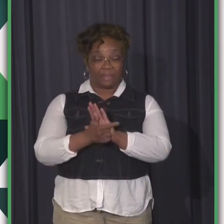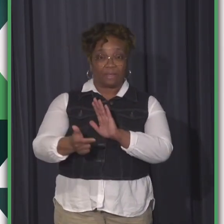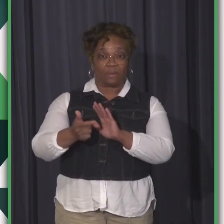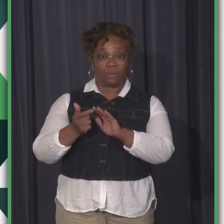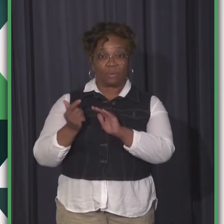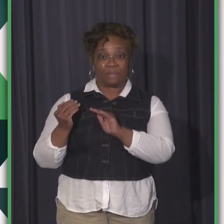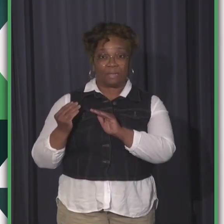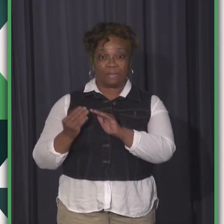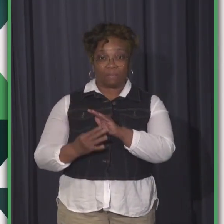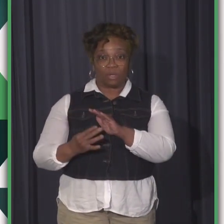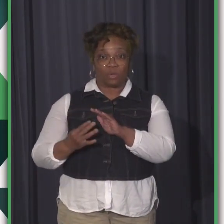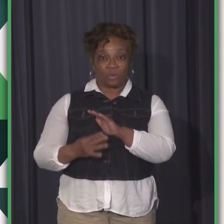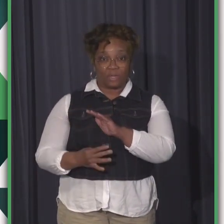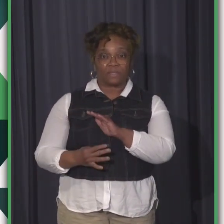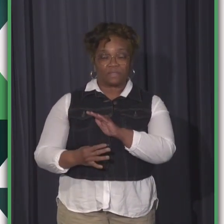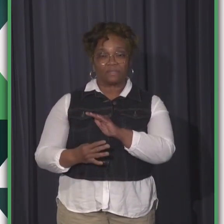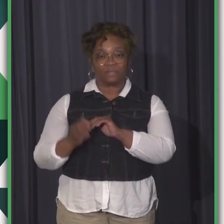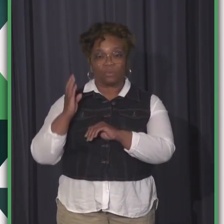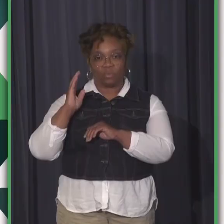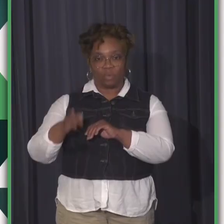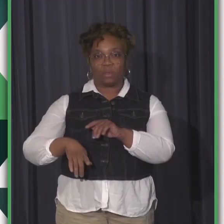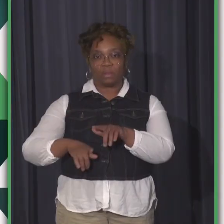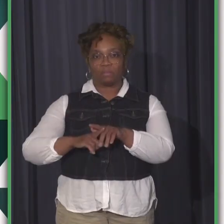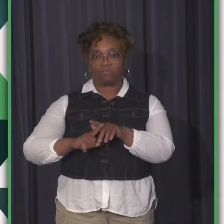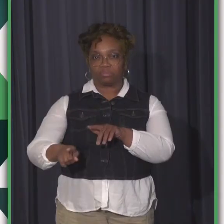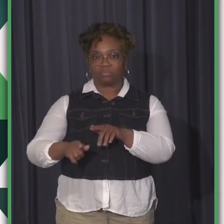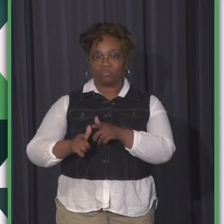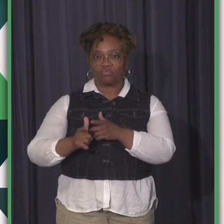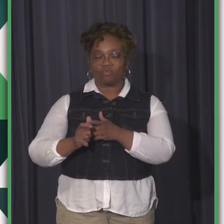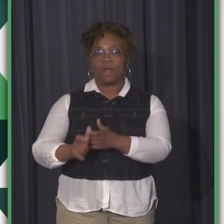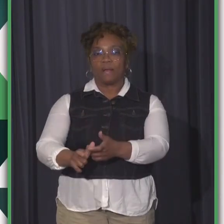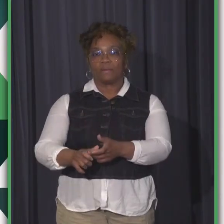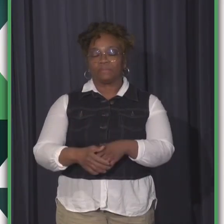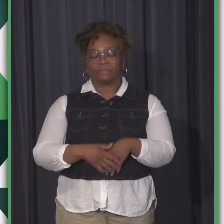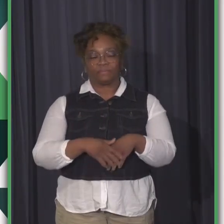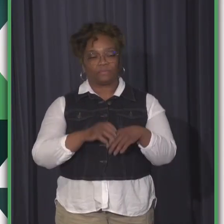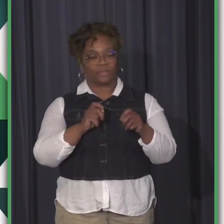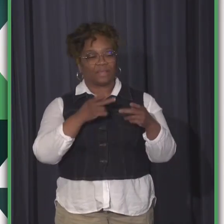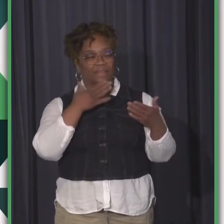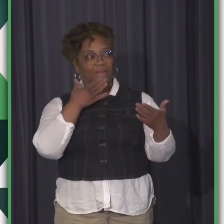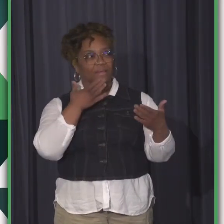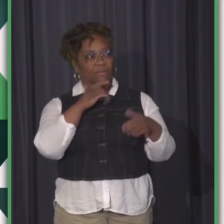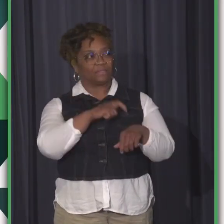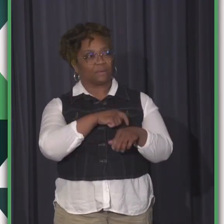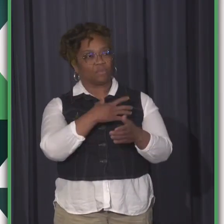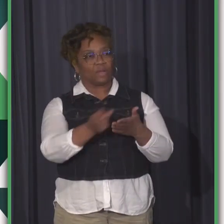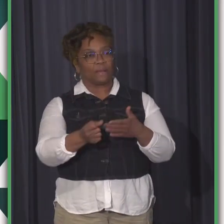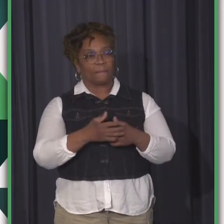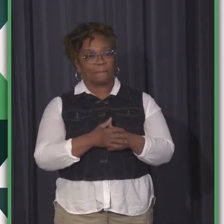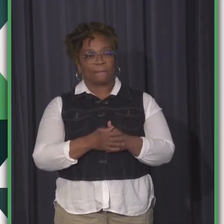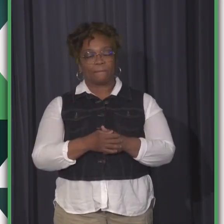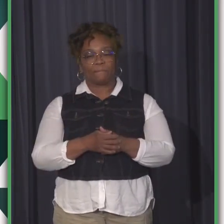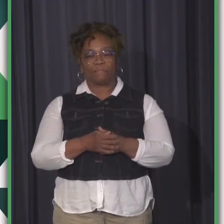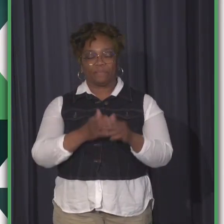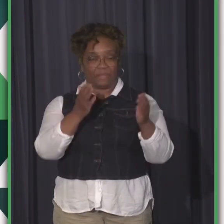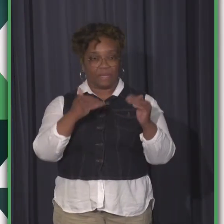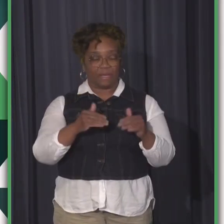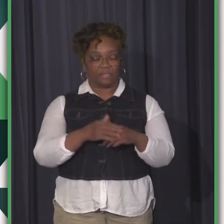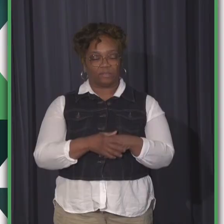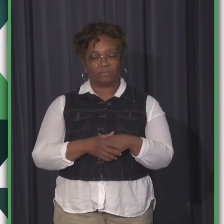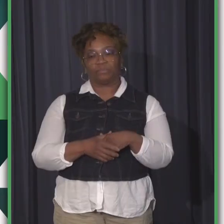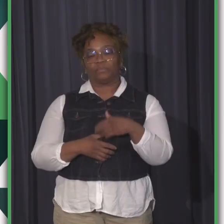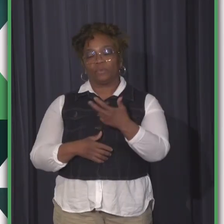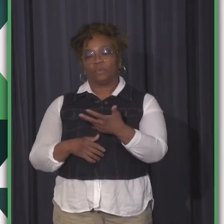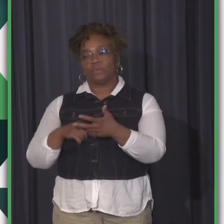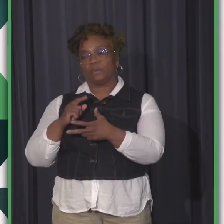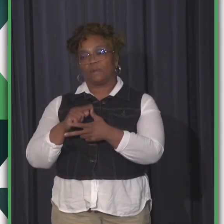immigrants are going to run. All right, thank you. Our Next speaker. Our next three